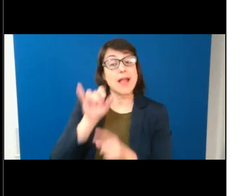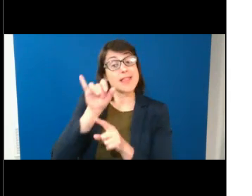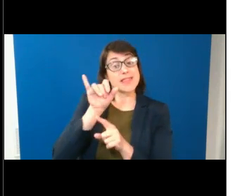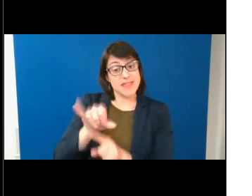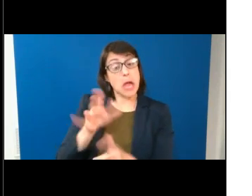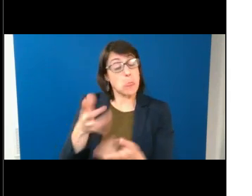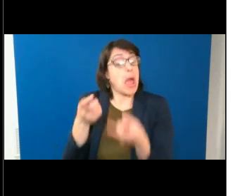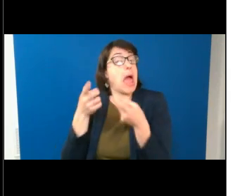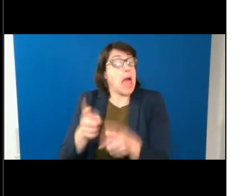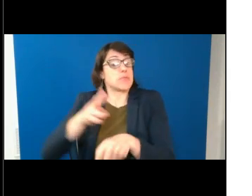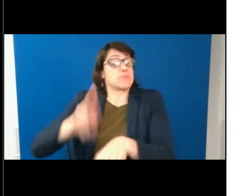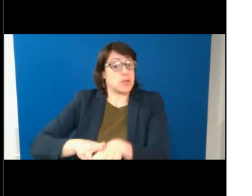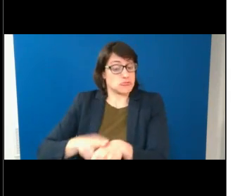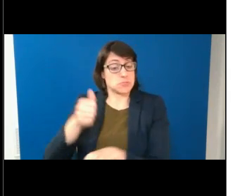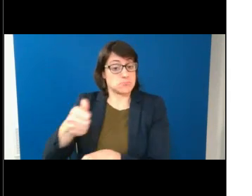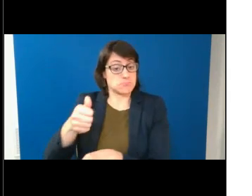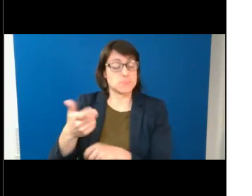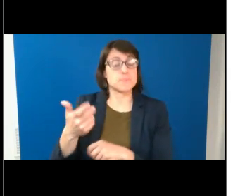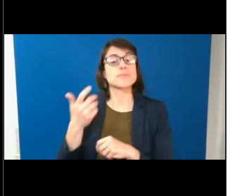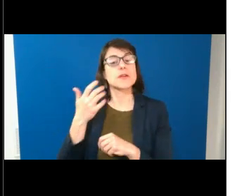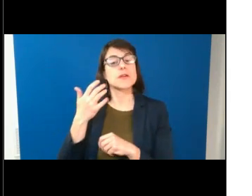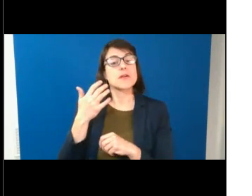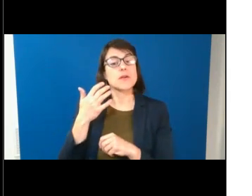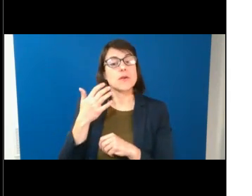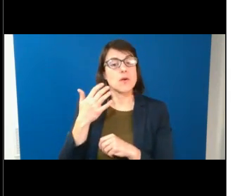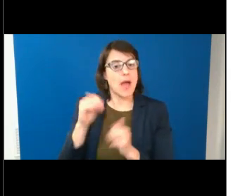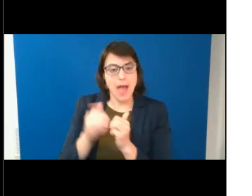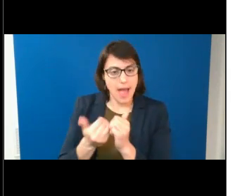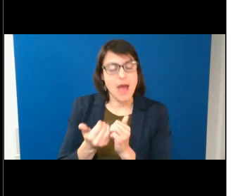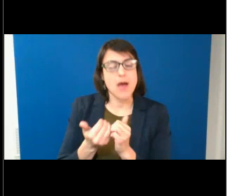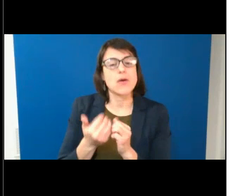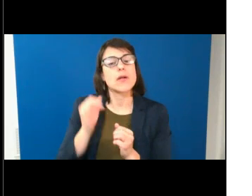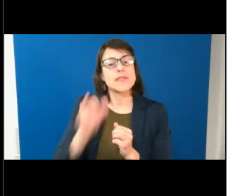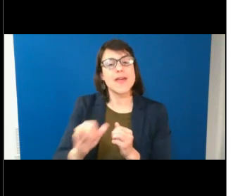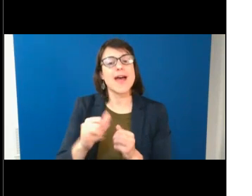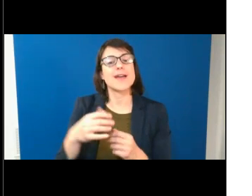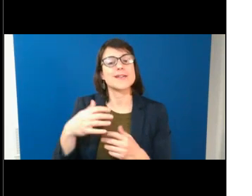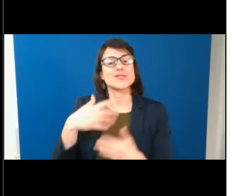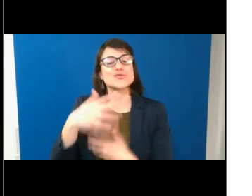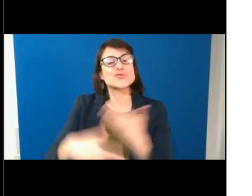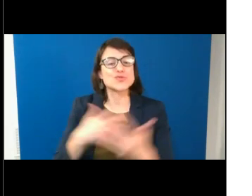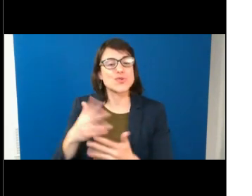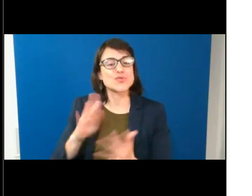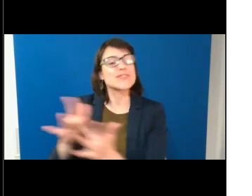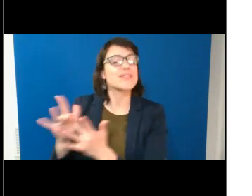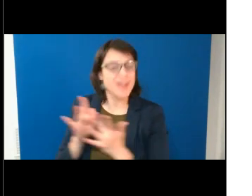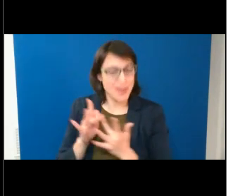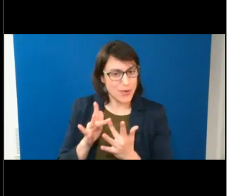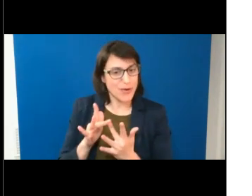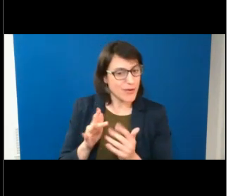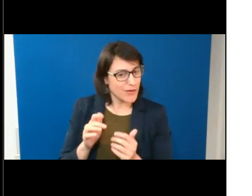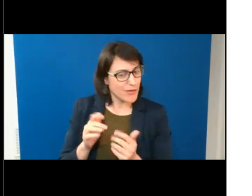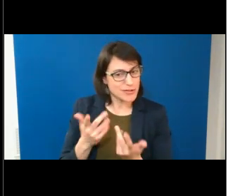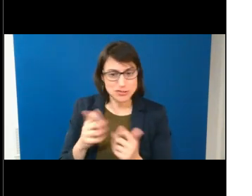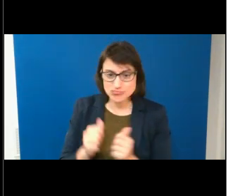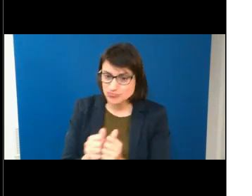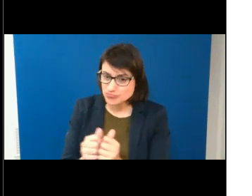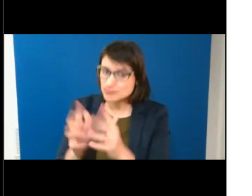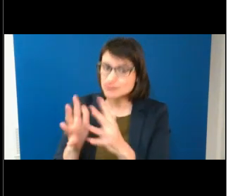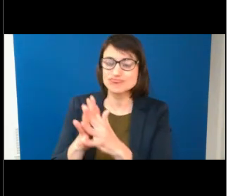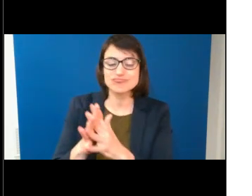of a beautiful social network that came out of this amongst the participants. And so we thought,